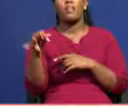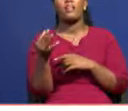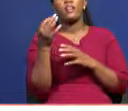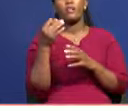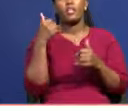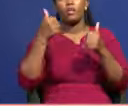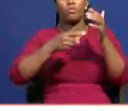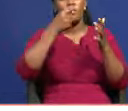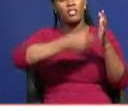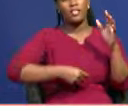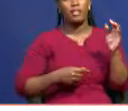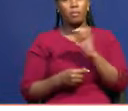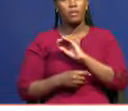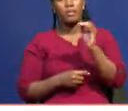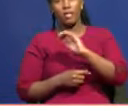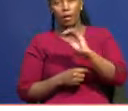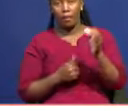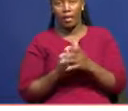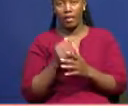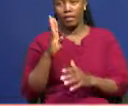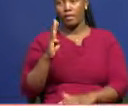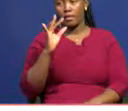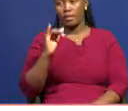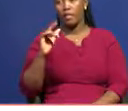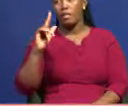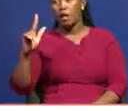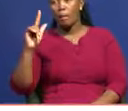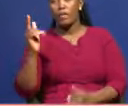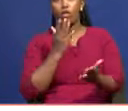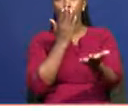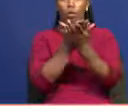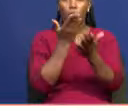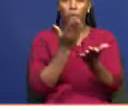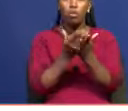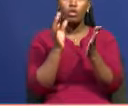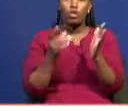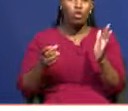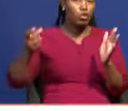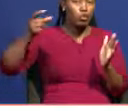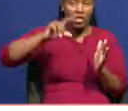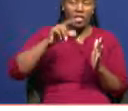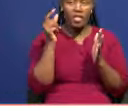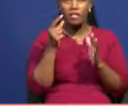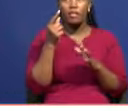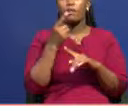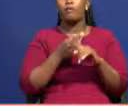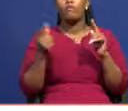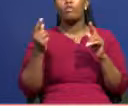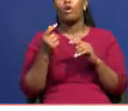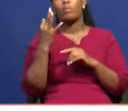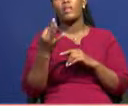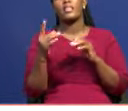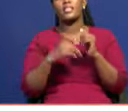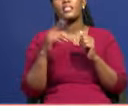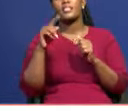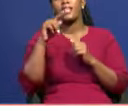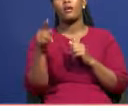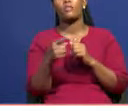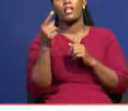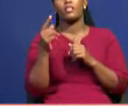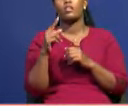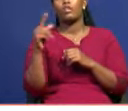month-to-month basis. The bill has proposed to increase that limit from what it currently is of 36,000